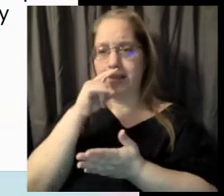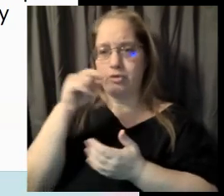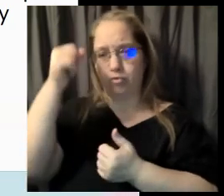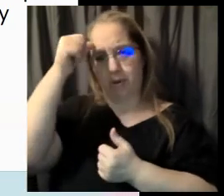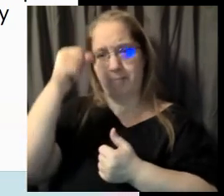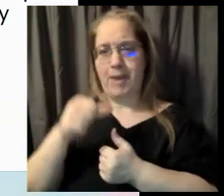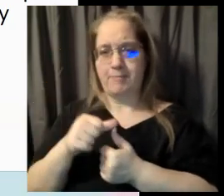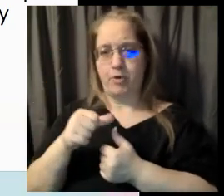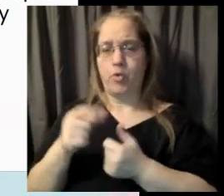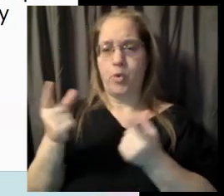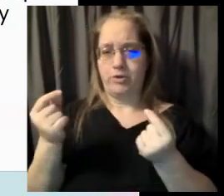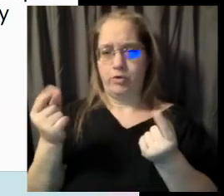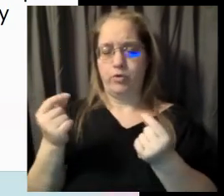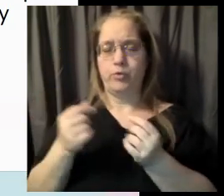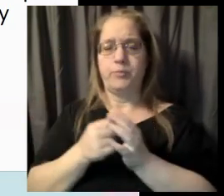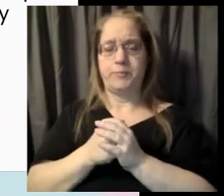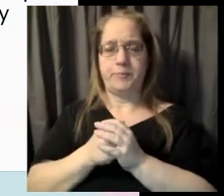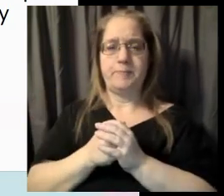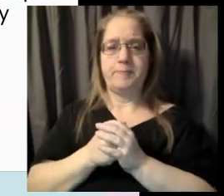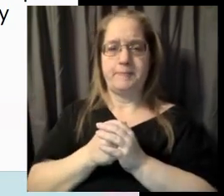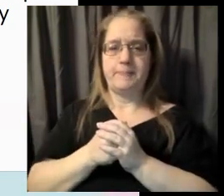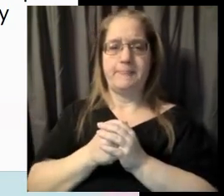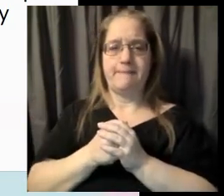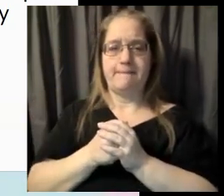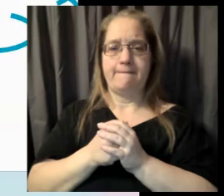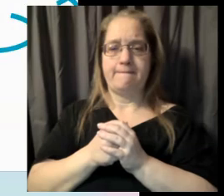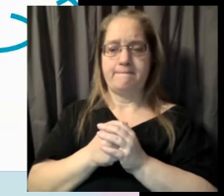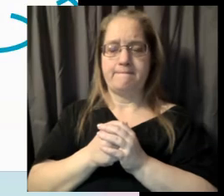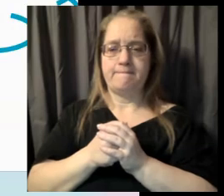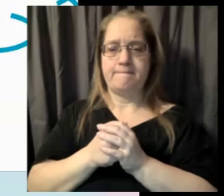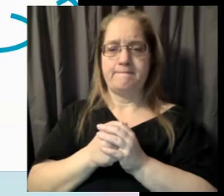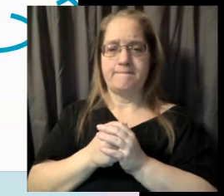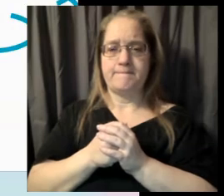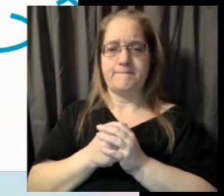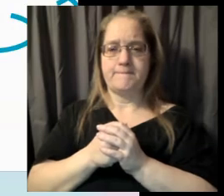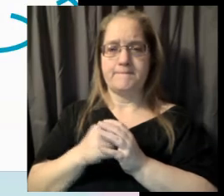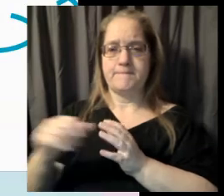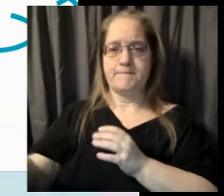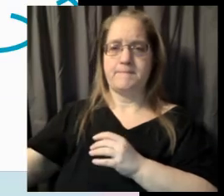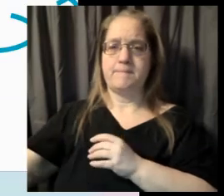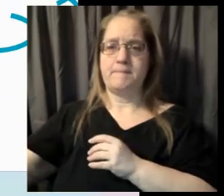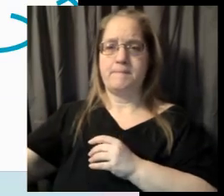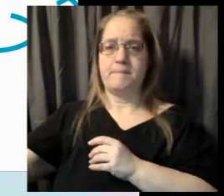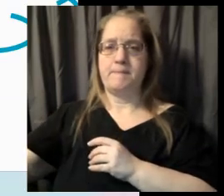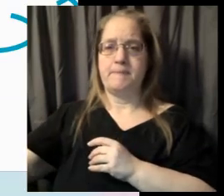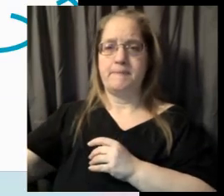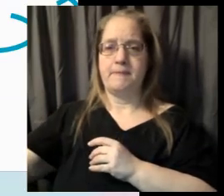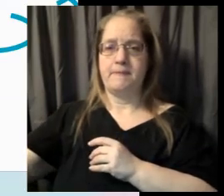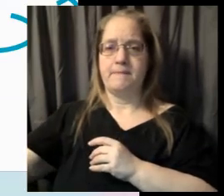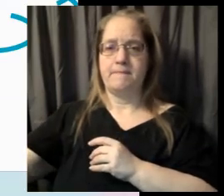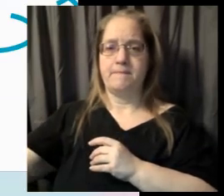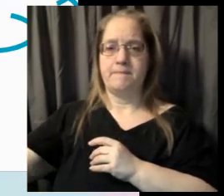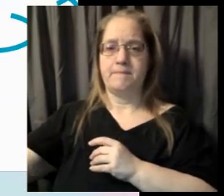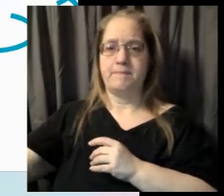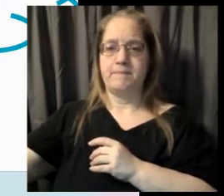what's needed to be done for that day. All right. Next up is